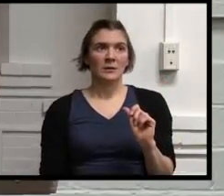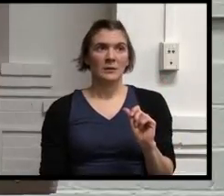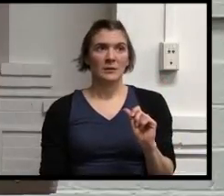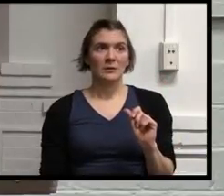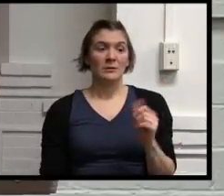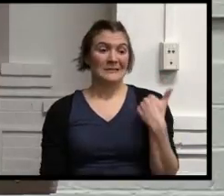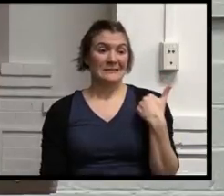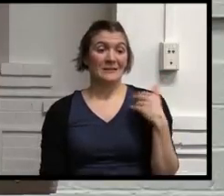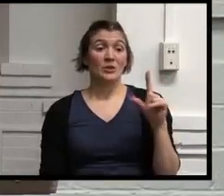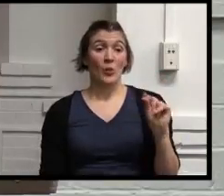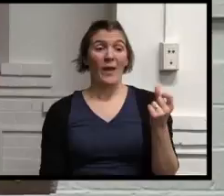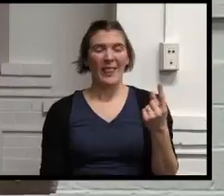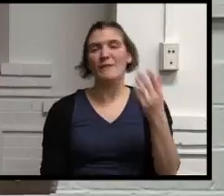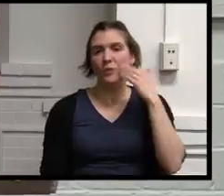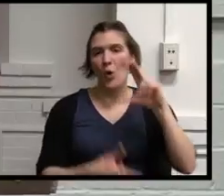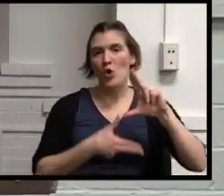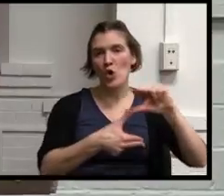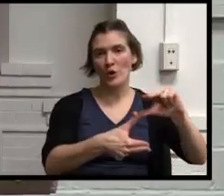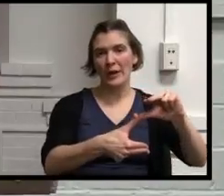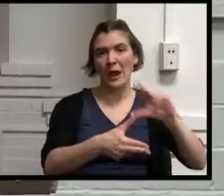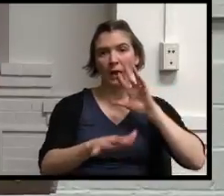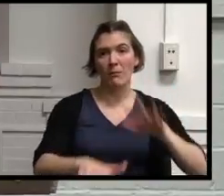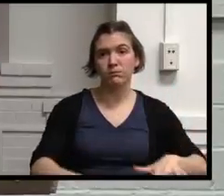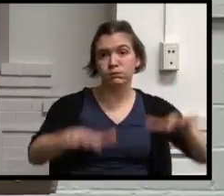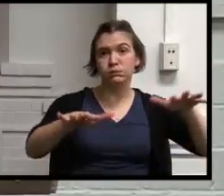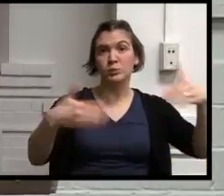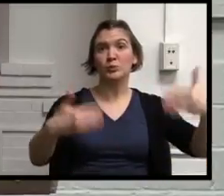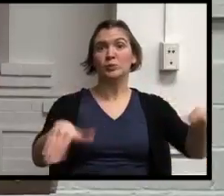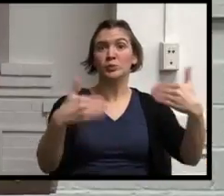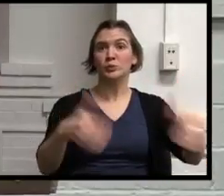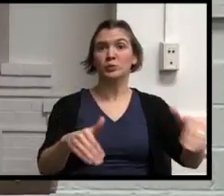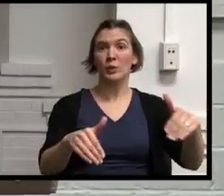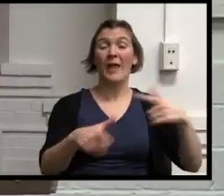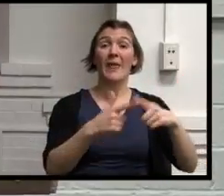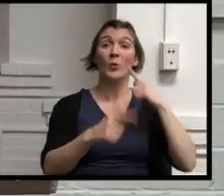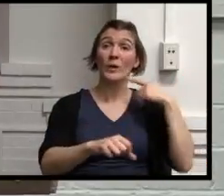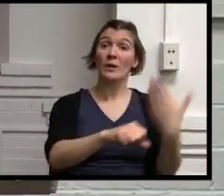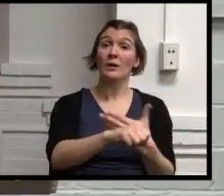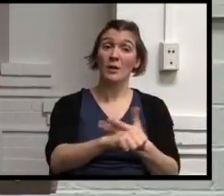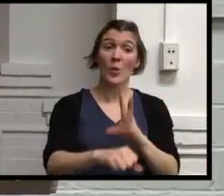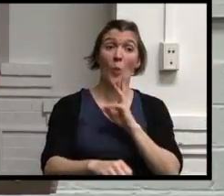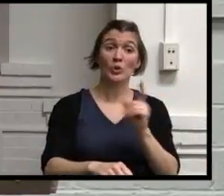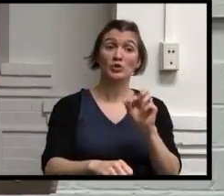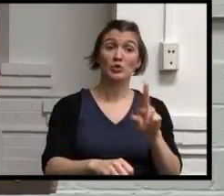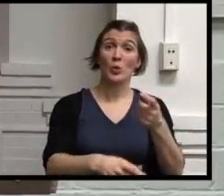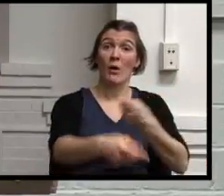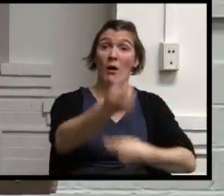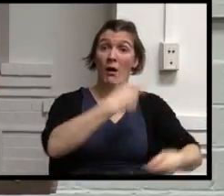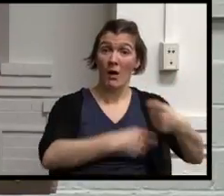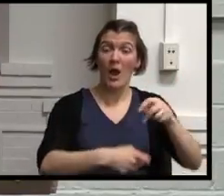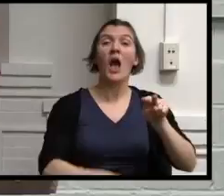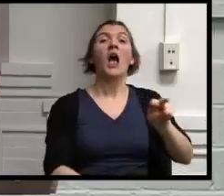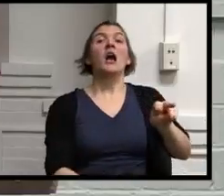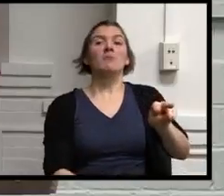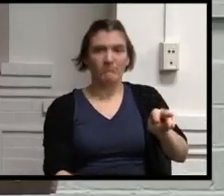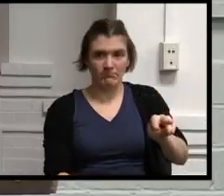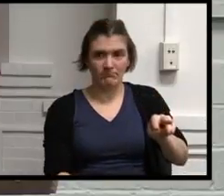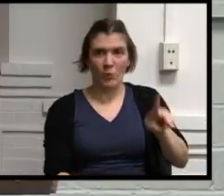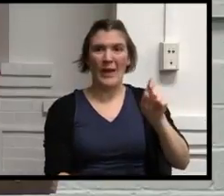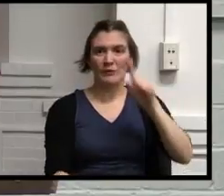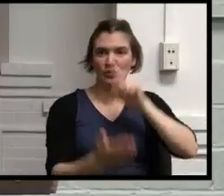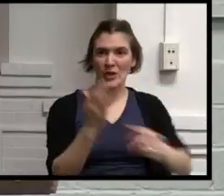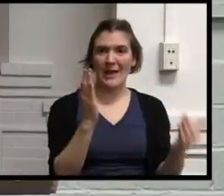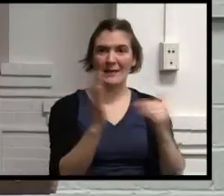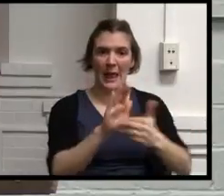reaffirmed in 2011 at the completion of the water and sewer project in Tri-Park. So